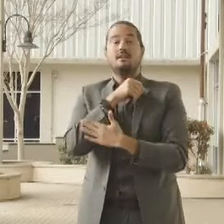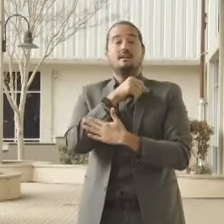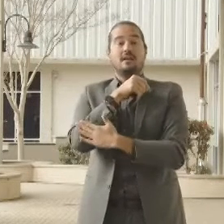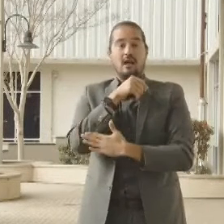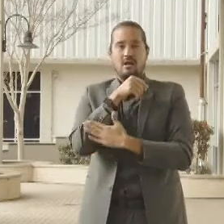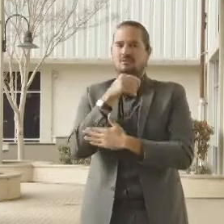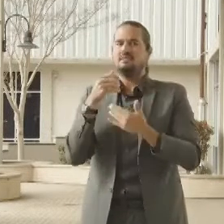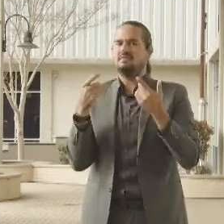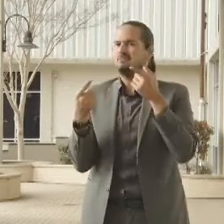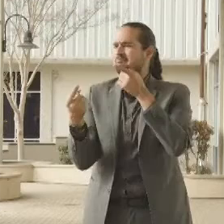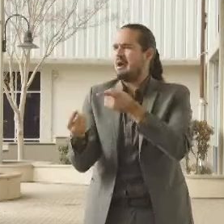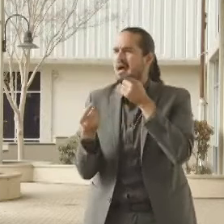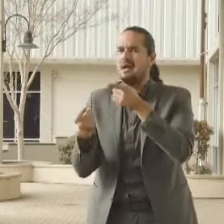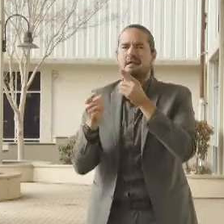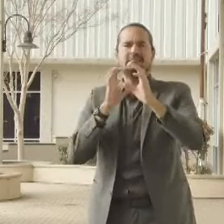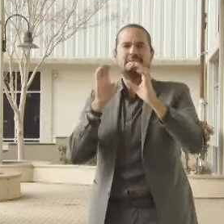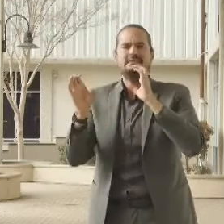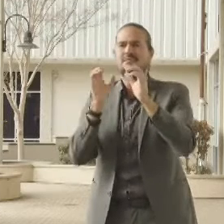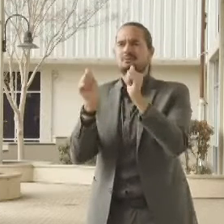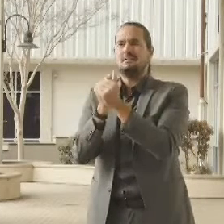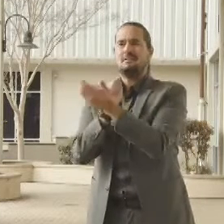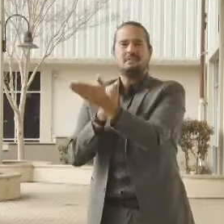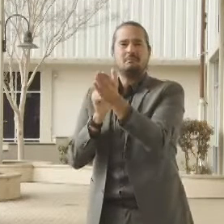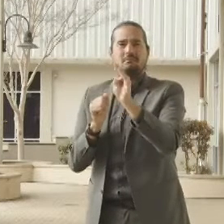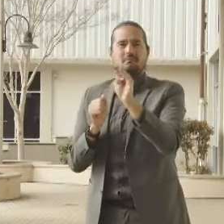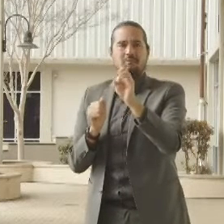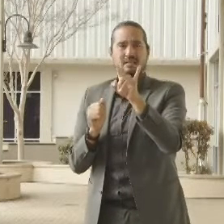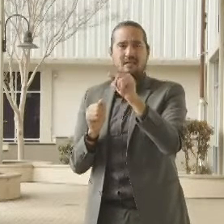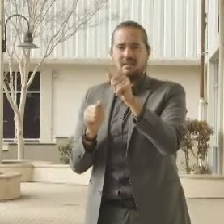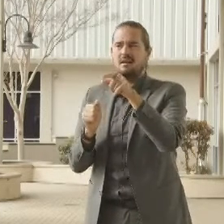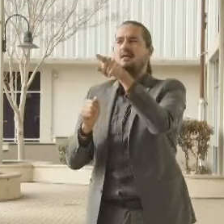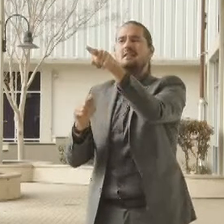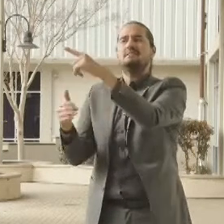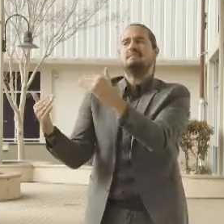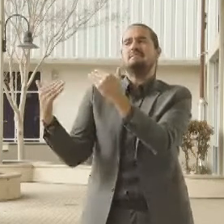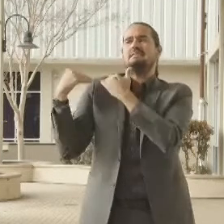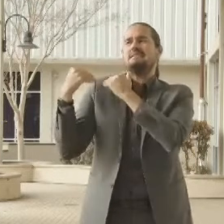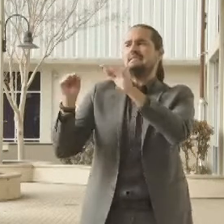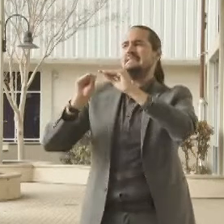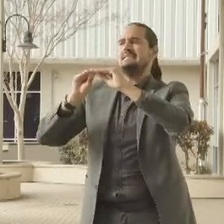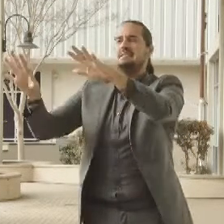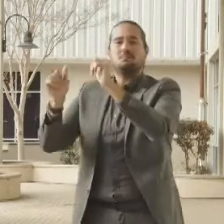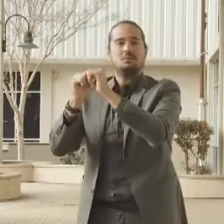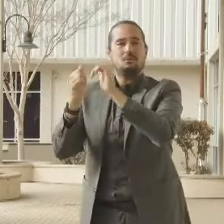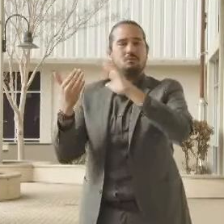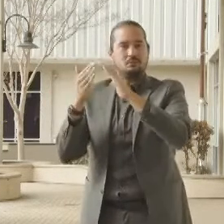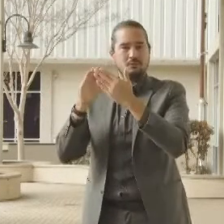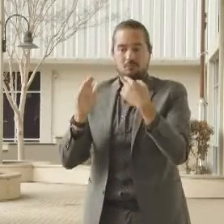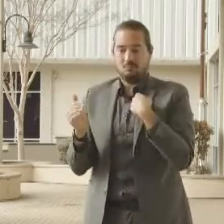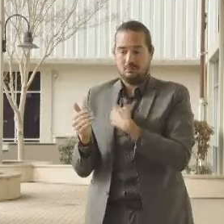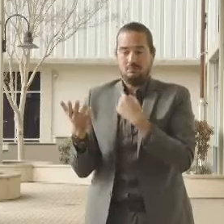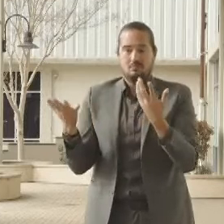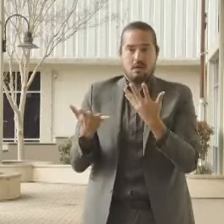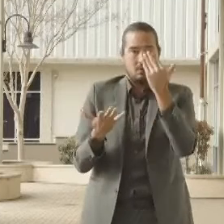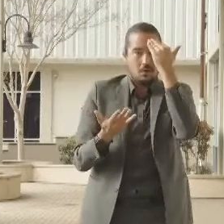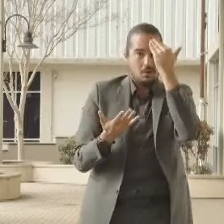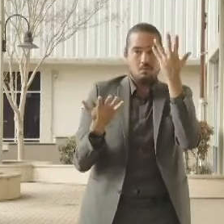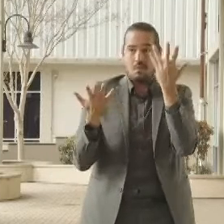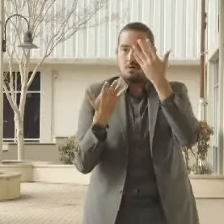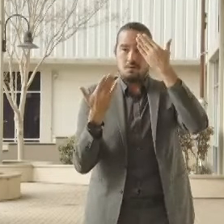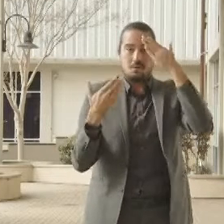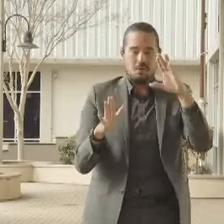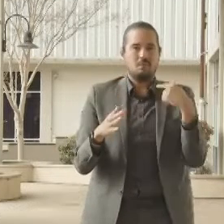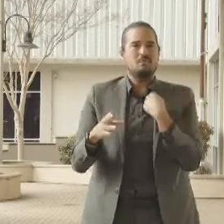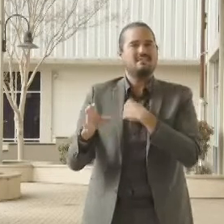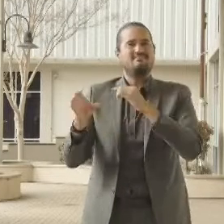so that you can share with our community what we know, what we don't know, and what we think it means, and what we think people